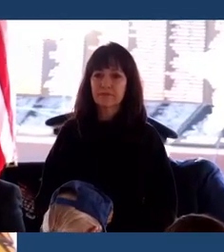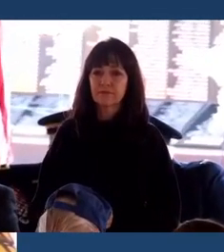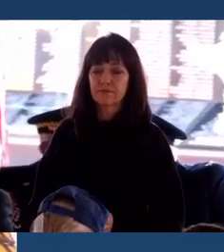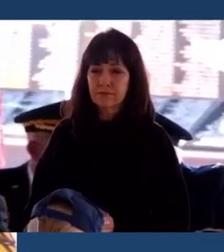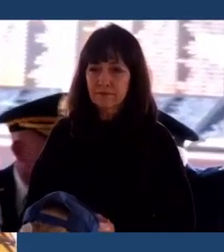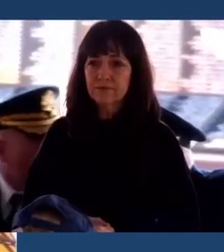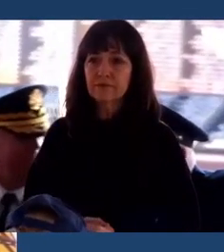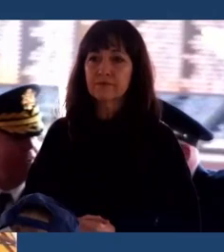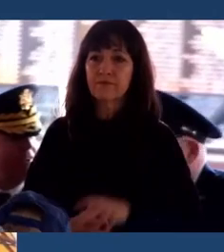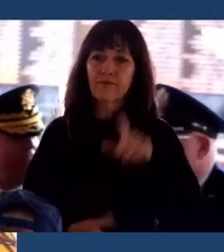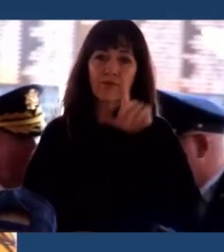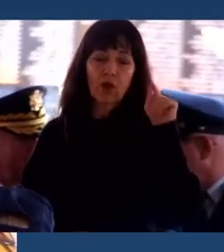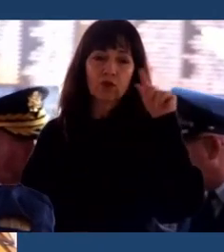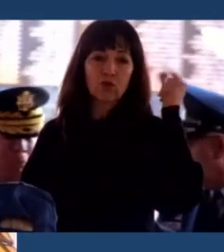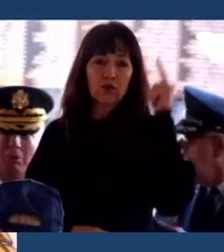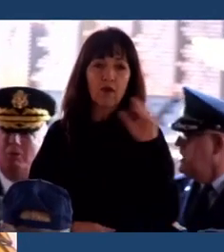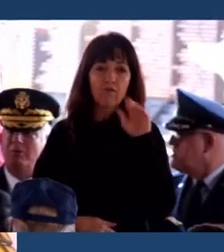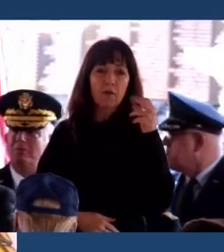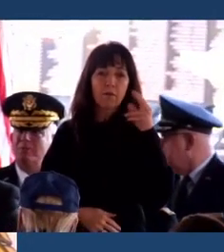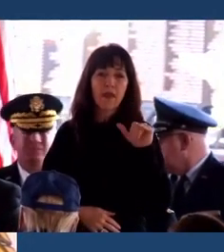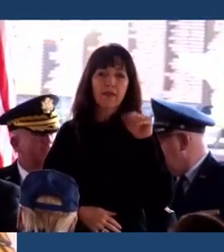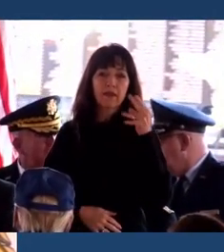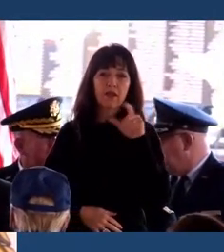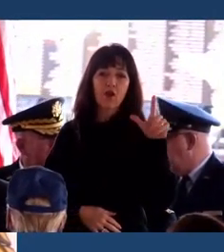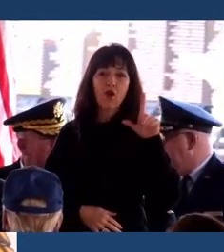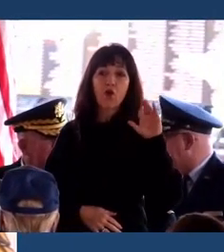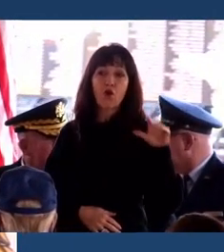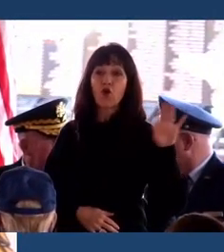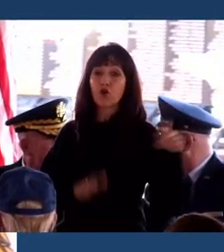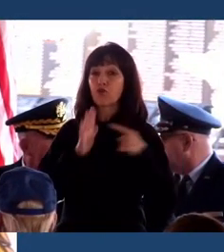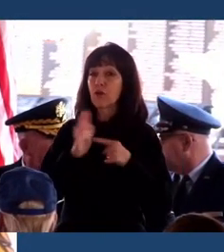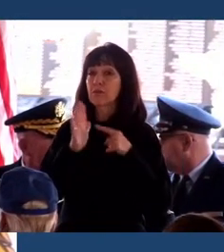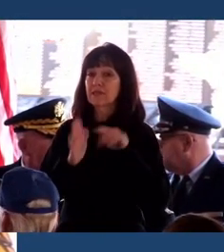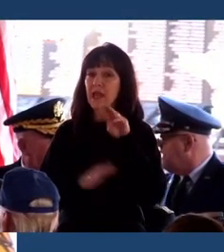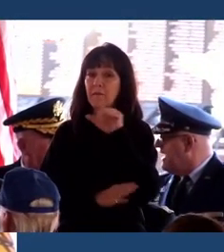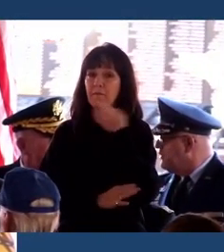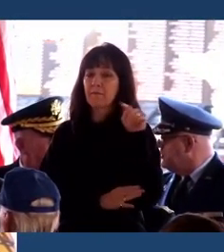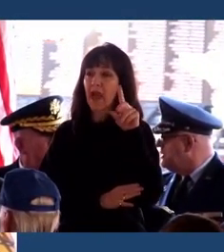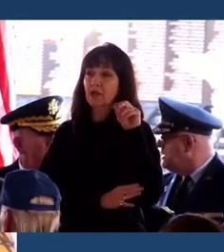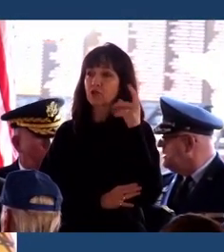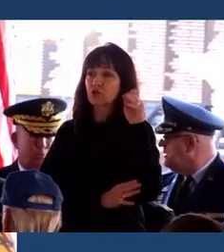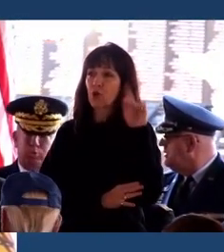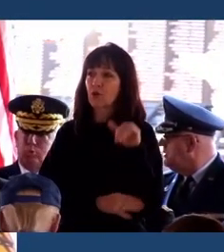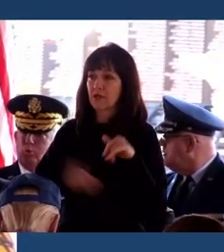the Honorable Lieutenant Governor Bethany Hall Long has a representative, Matt Doherty,